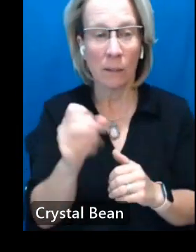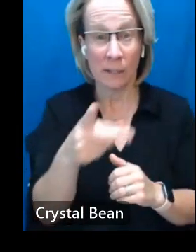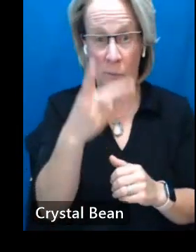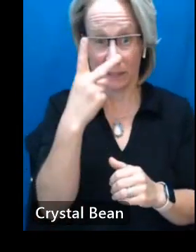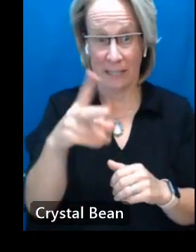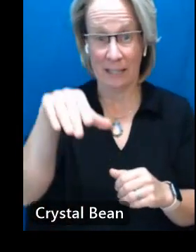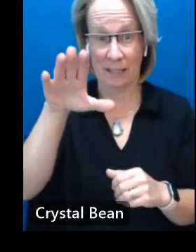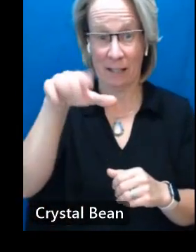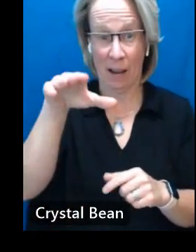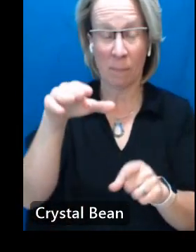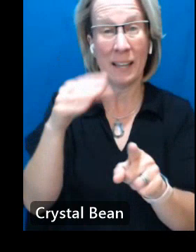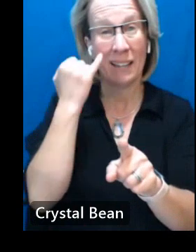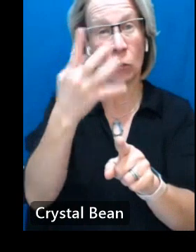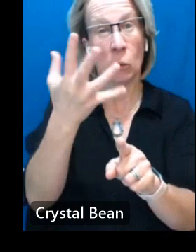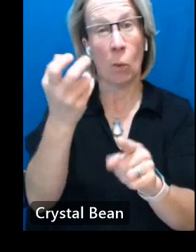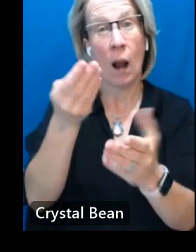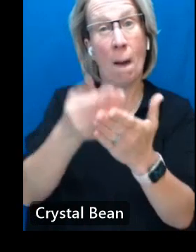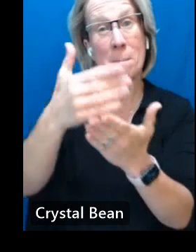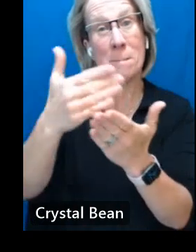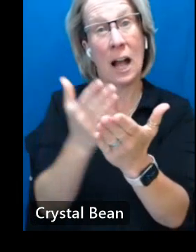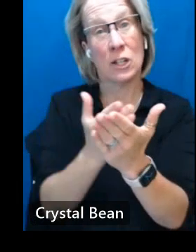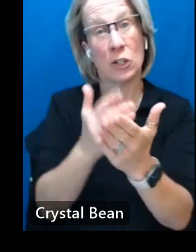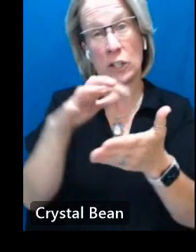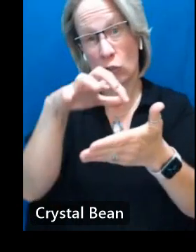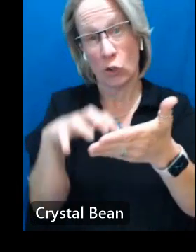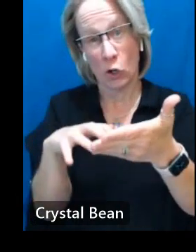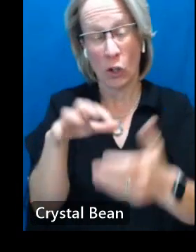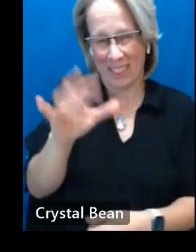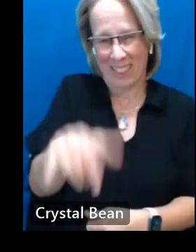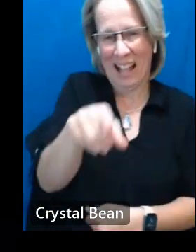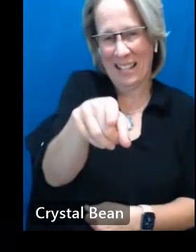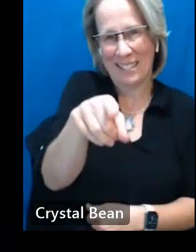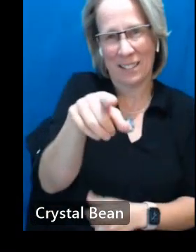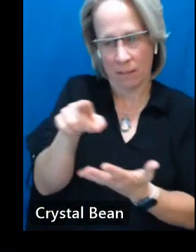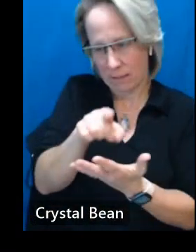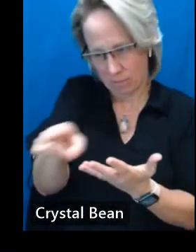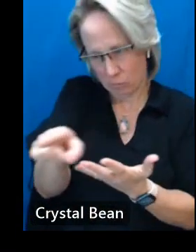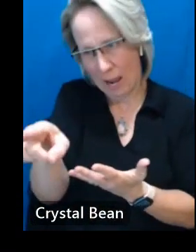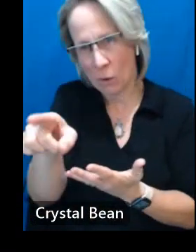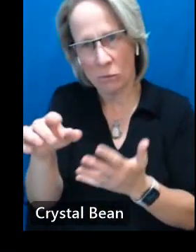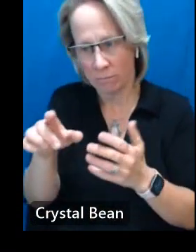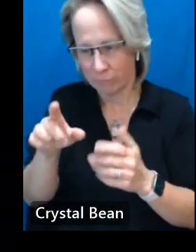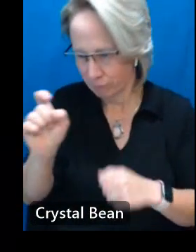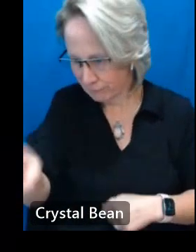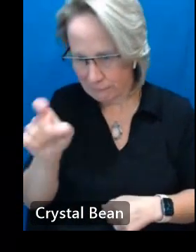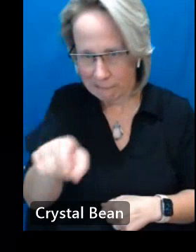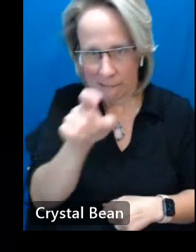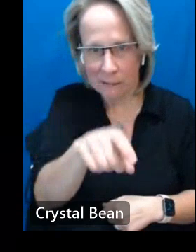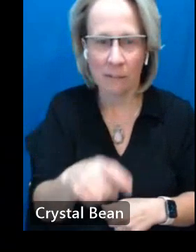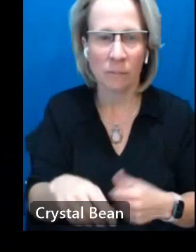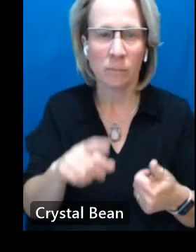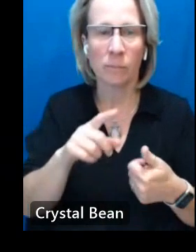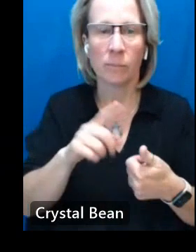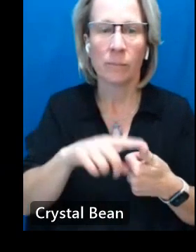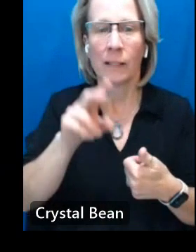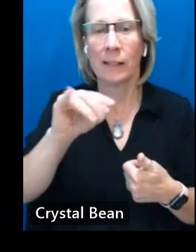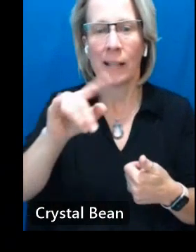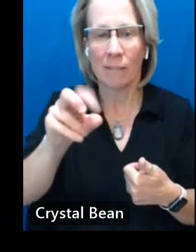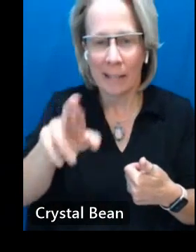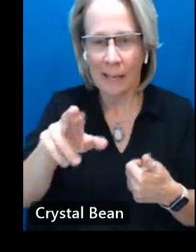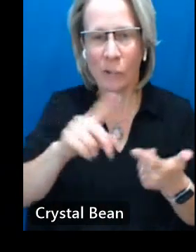budget journal, this is the route that you take in Share to get there. So Navigator, Commitment Control, that's the